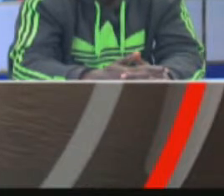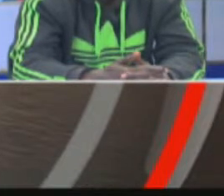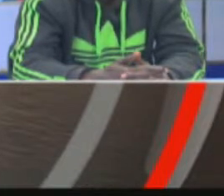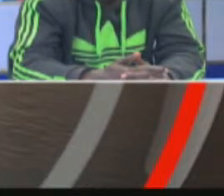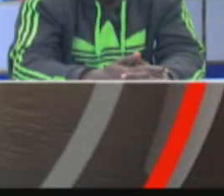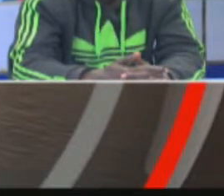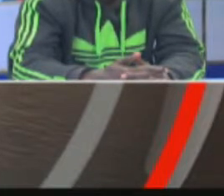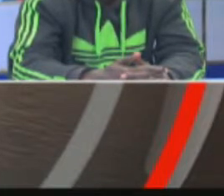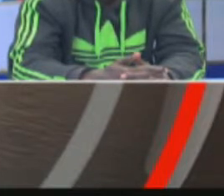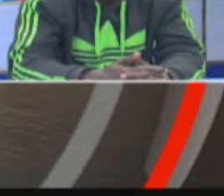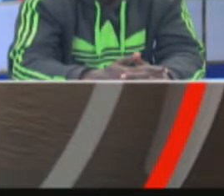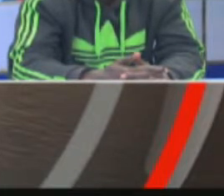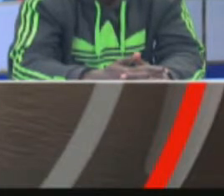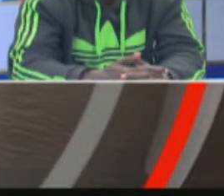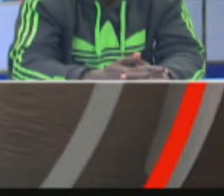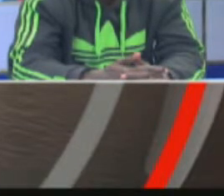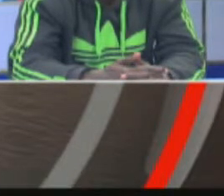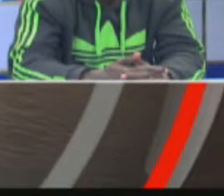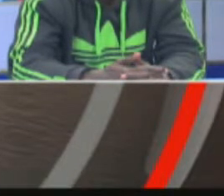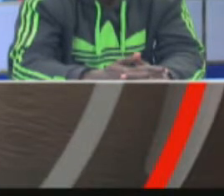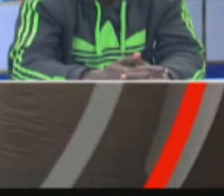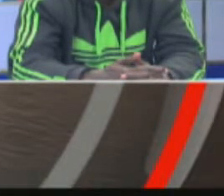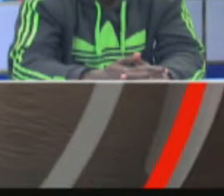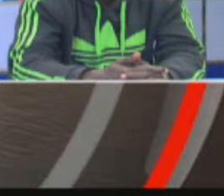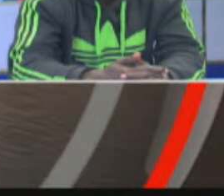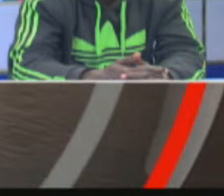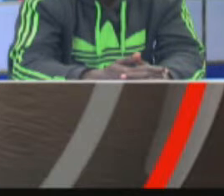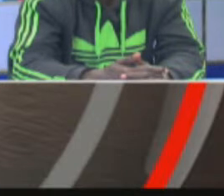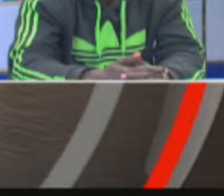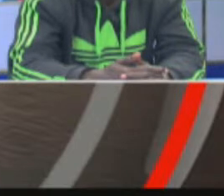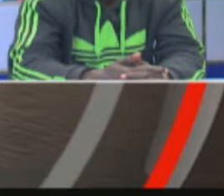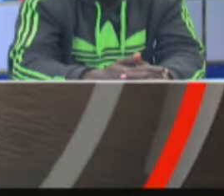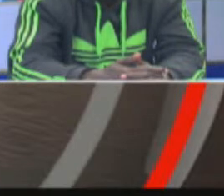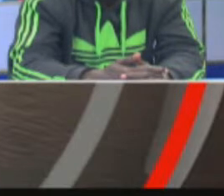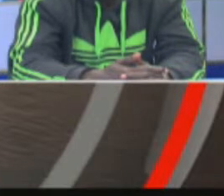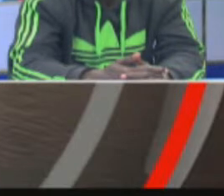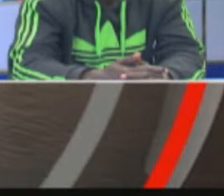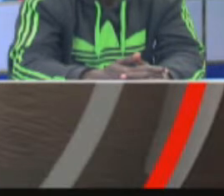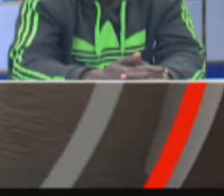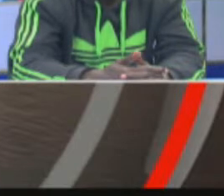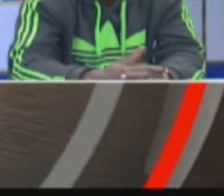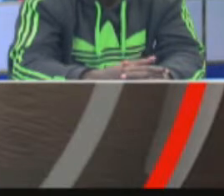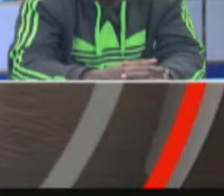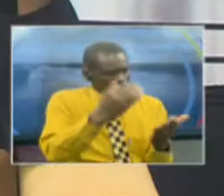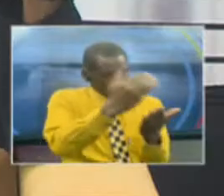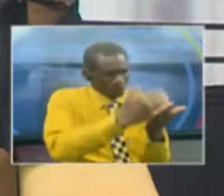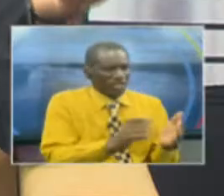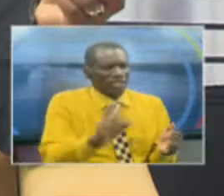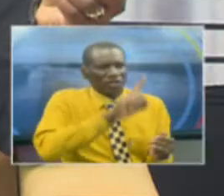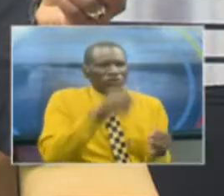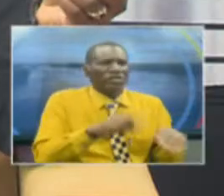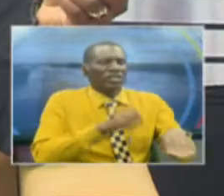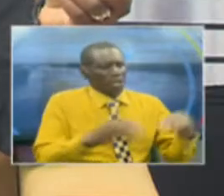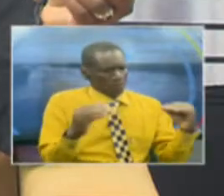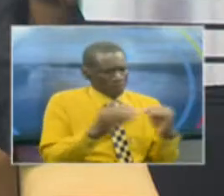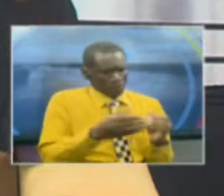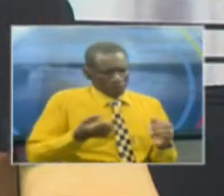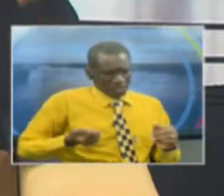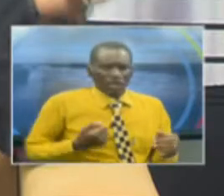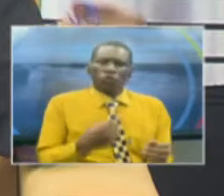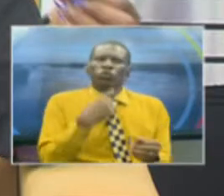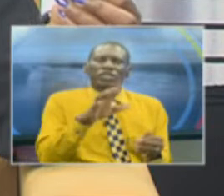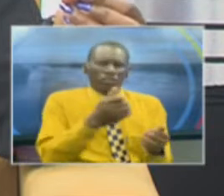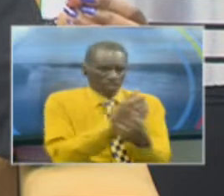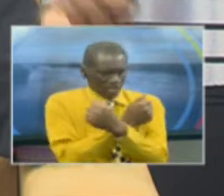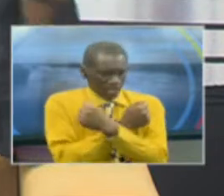cerebral palsy. So he understands the importance of this kind of a show. And his question is, when you meet a girl who says they